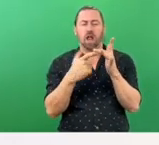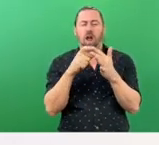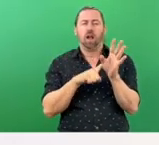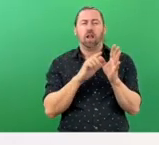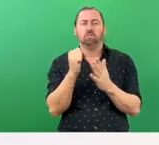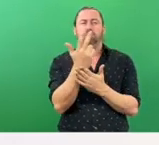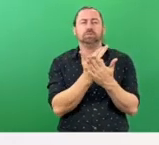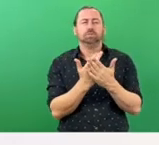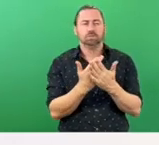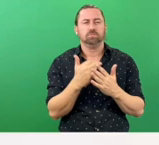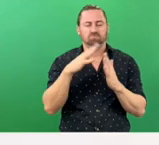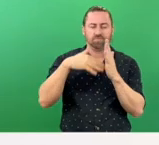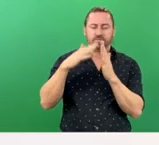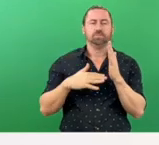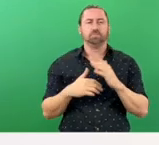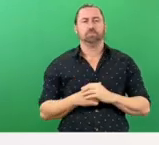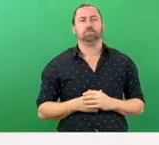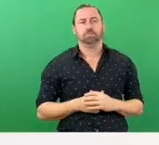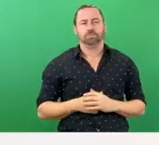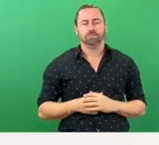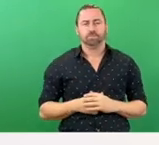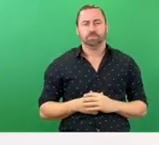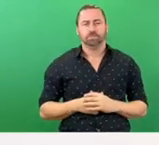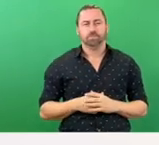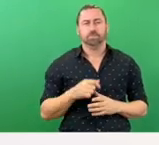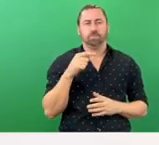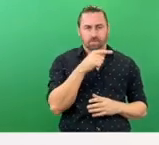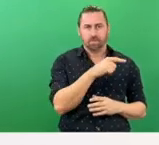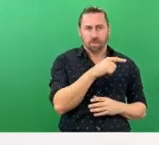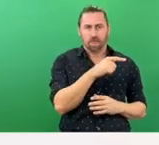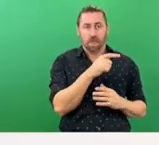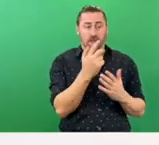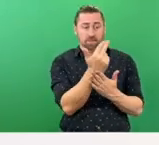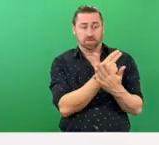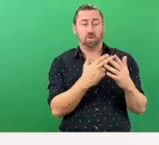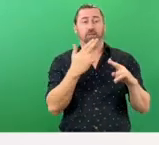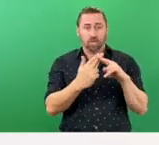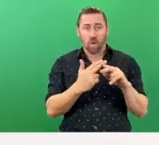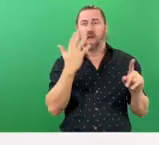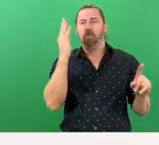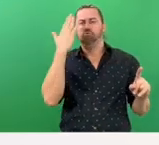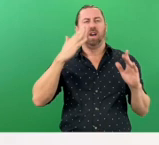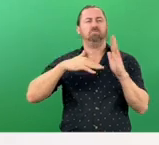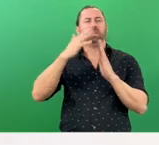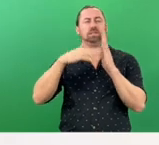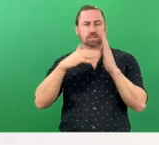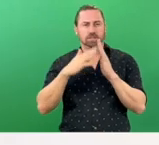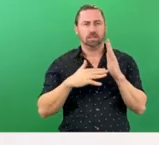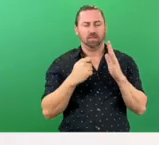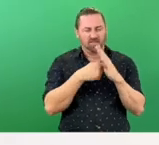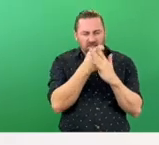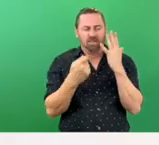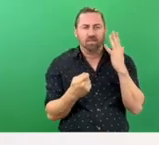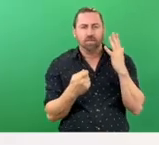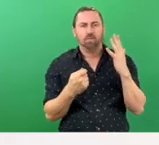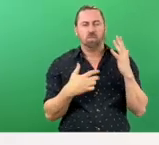Whiteley's paintings and his work. This is from a series, it's actually a sketch for a mirror painting, and it's a series